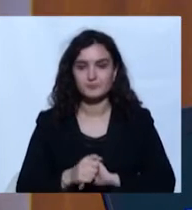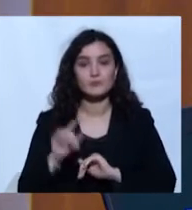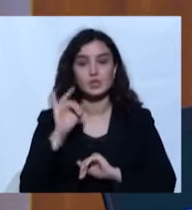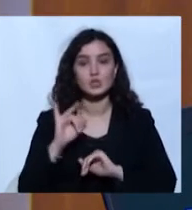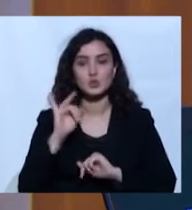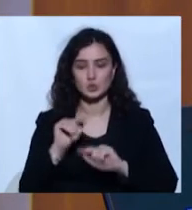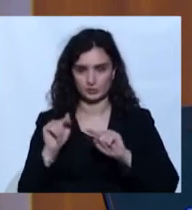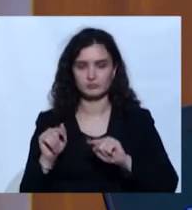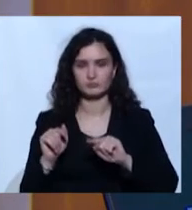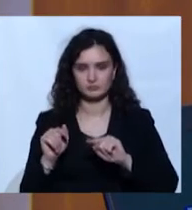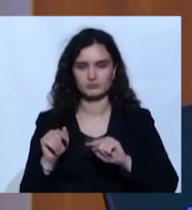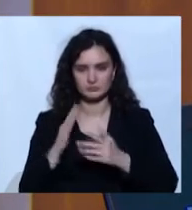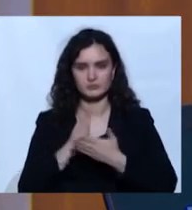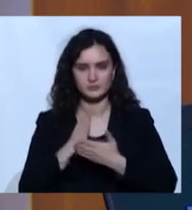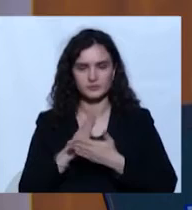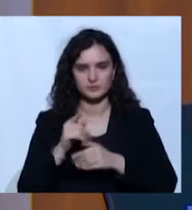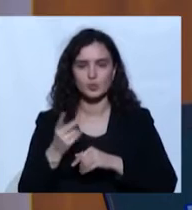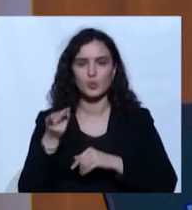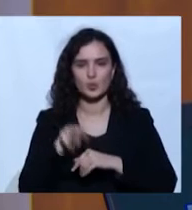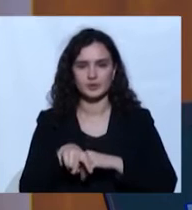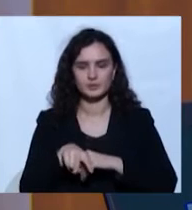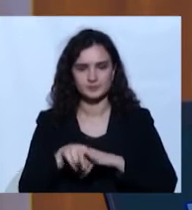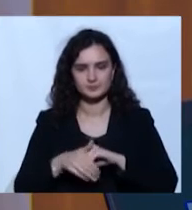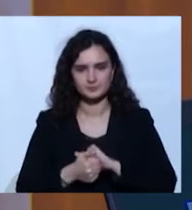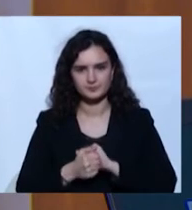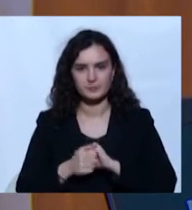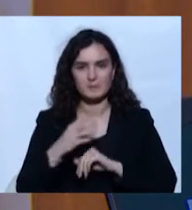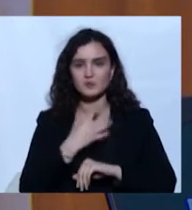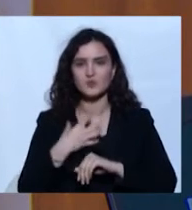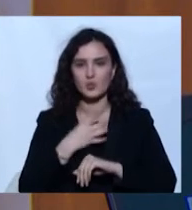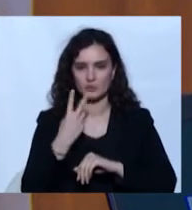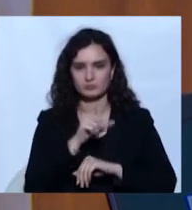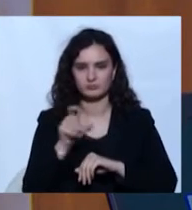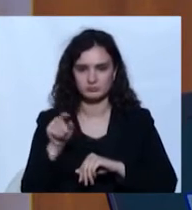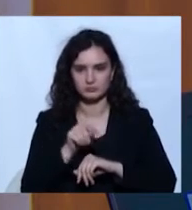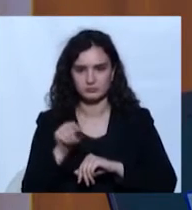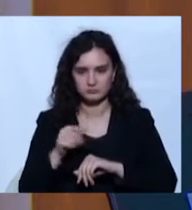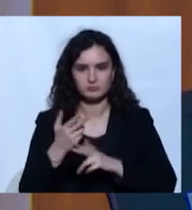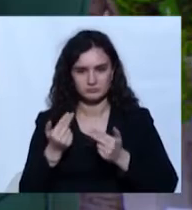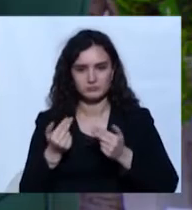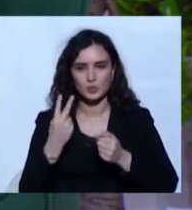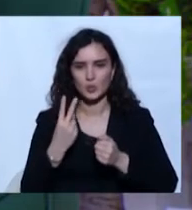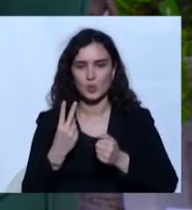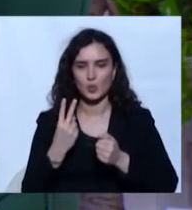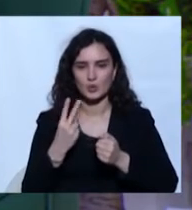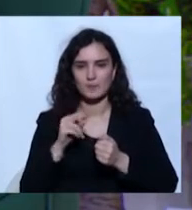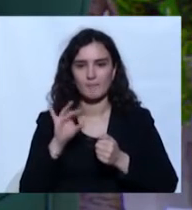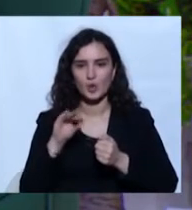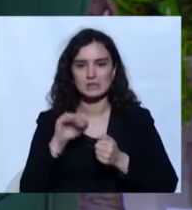Now this story is kind of unique in that it has two main characters. Yes, our